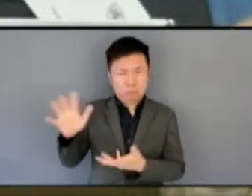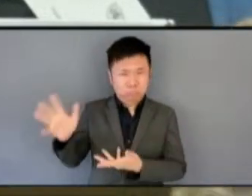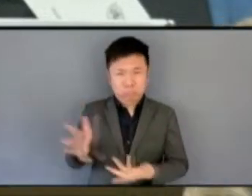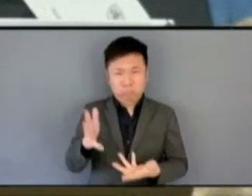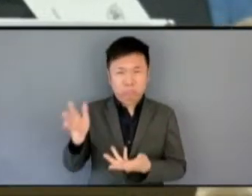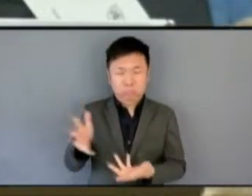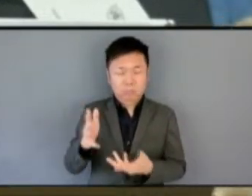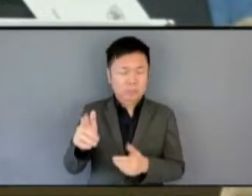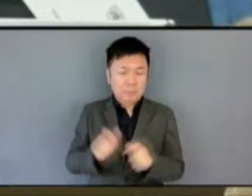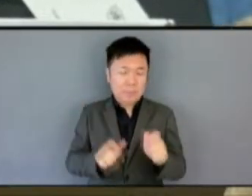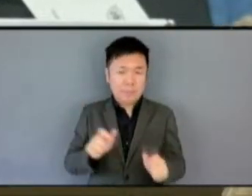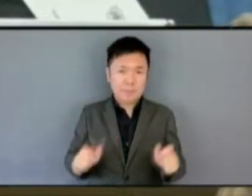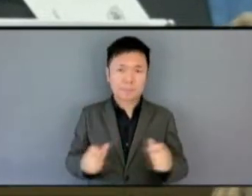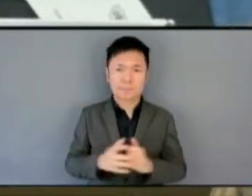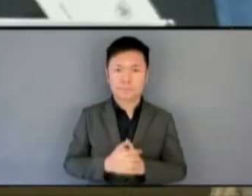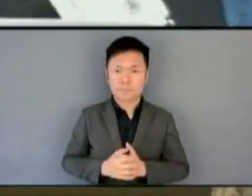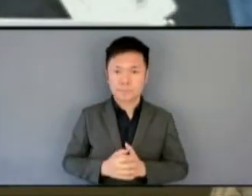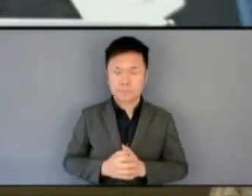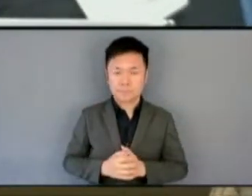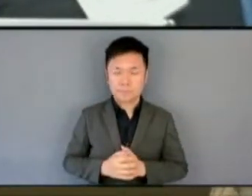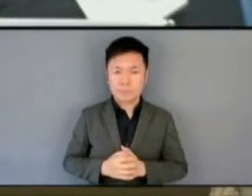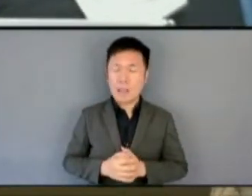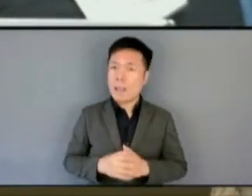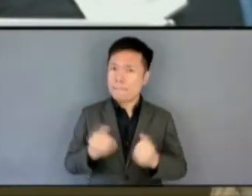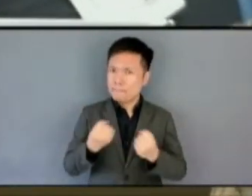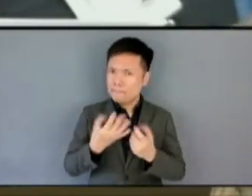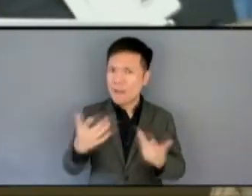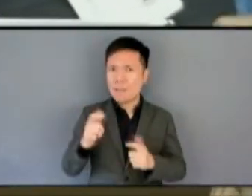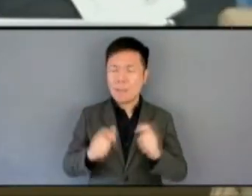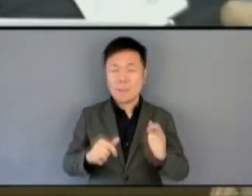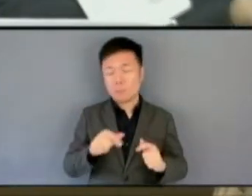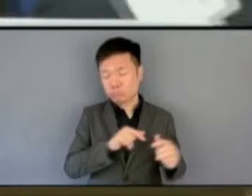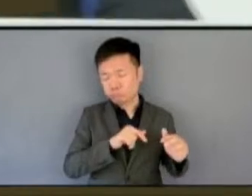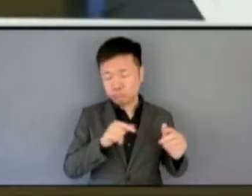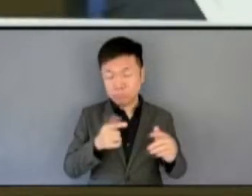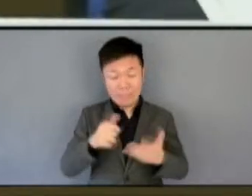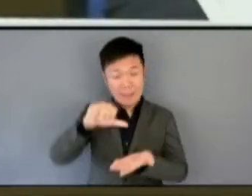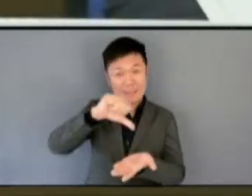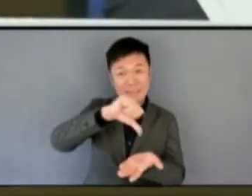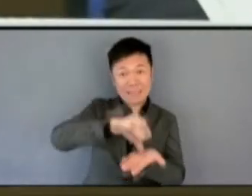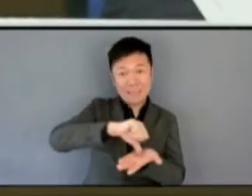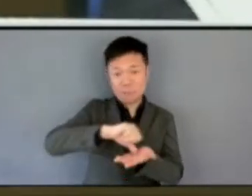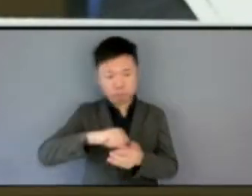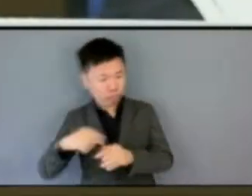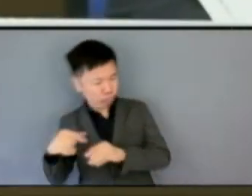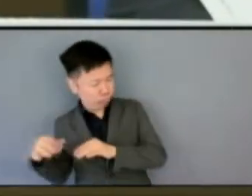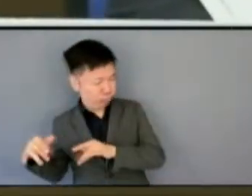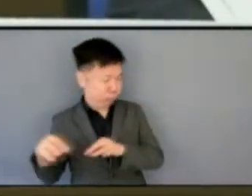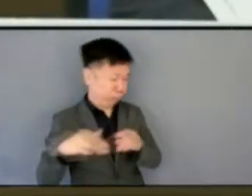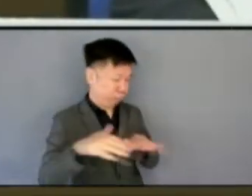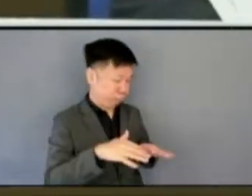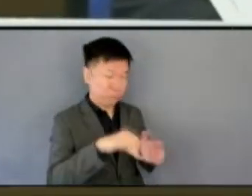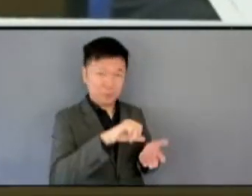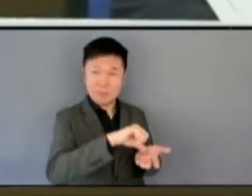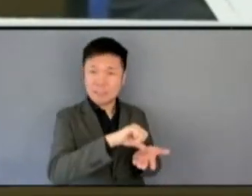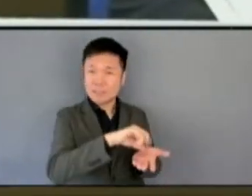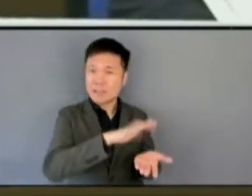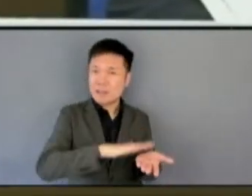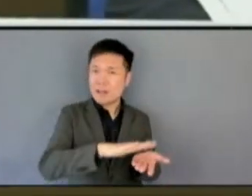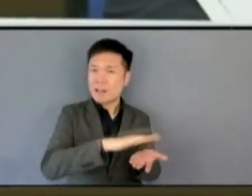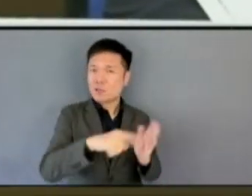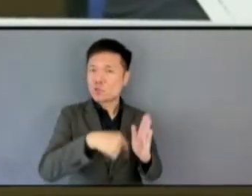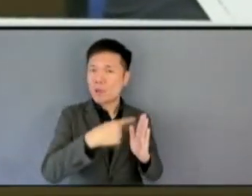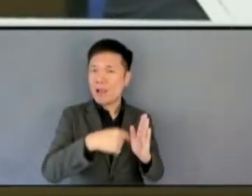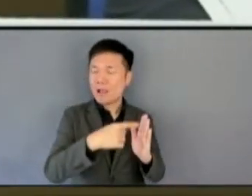to rural people migration to urban areas. Brain drain is gradually increased due to migration of